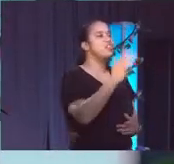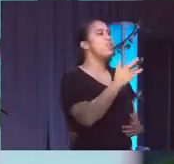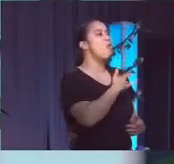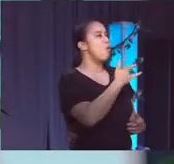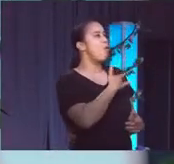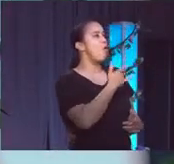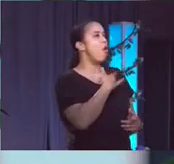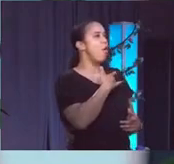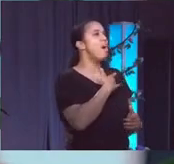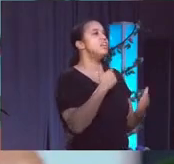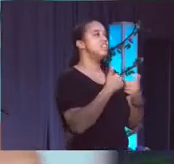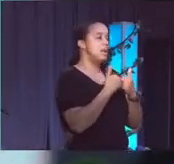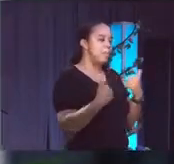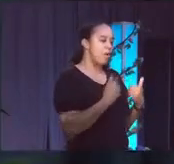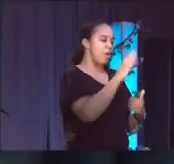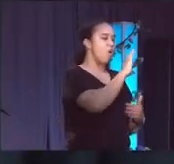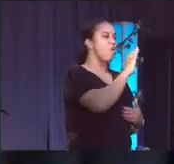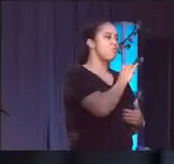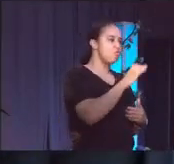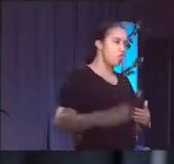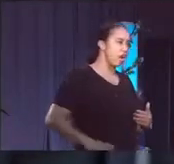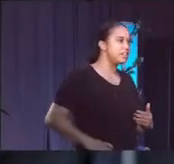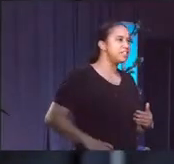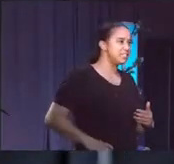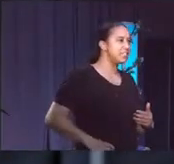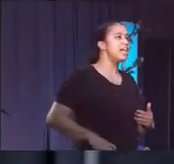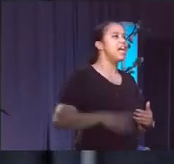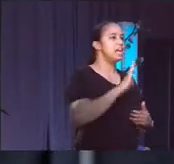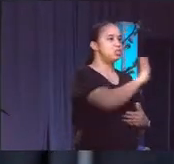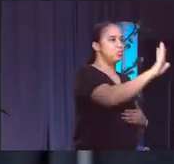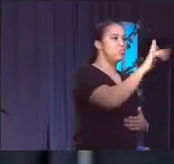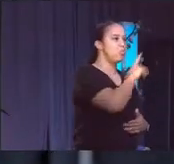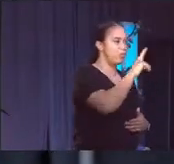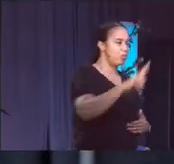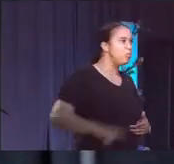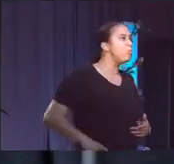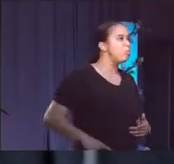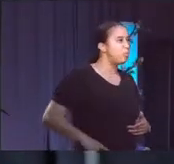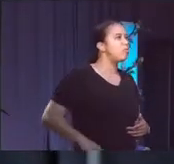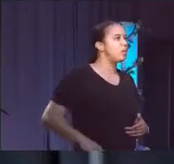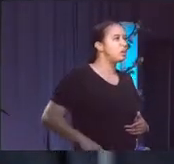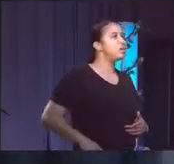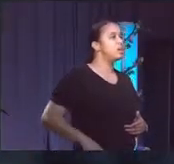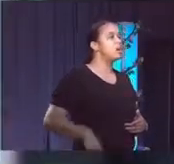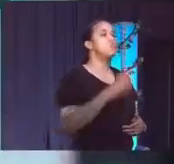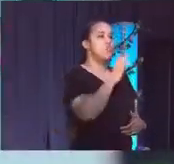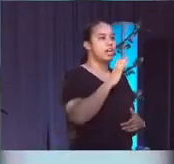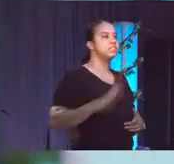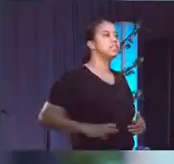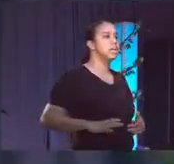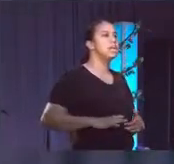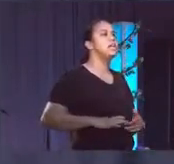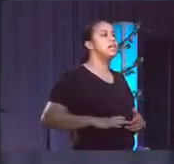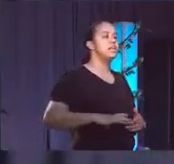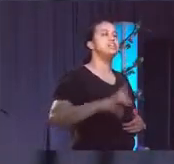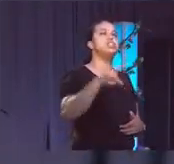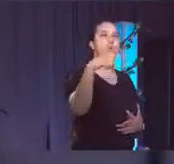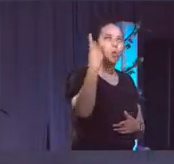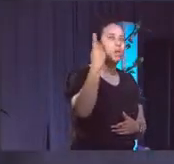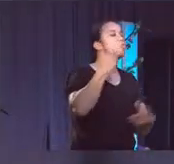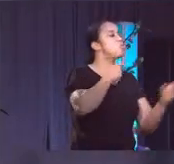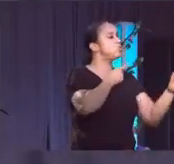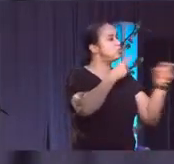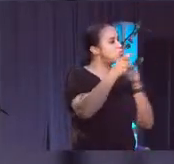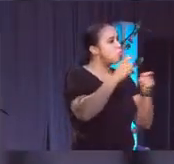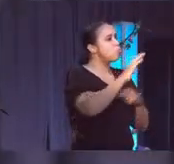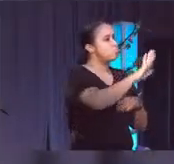says, set apart Christ as your Lord. Set apart Christ as the one who gets to call the shots in your